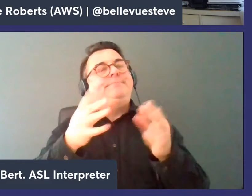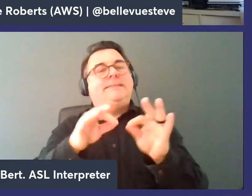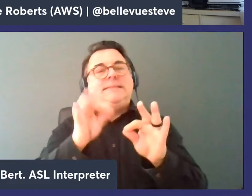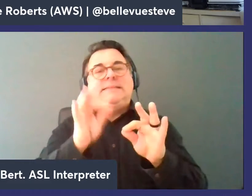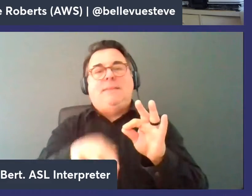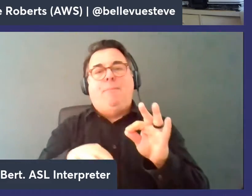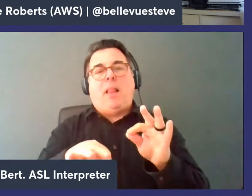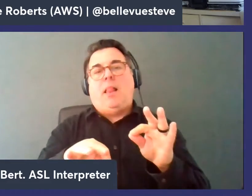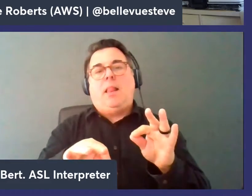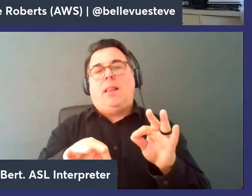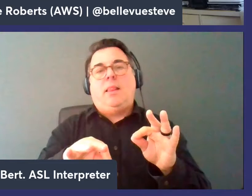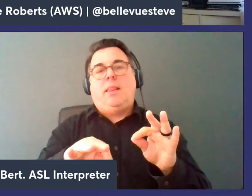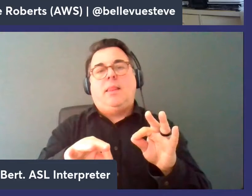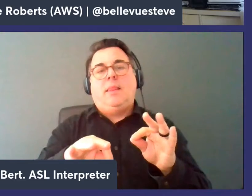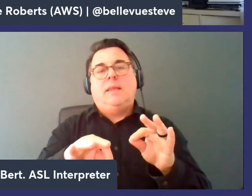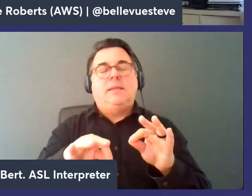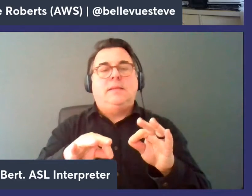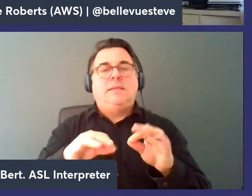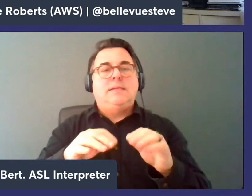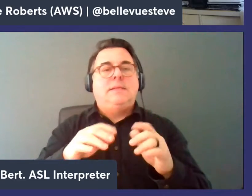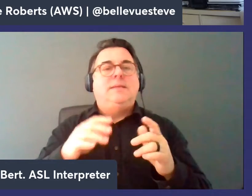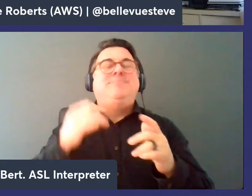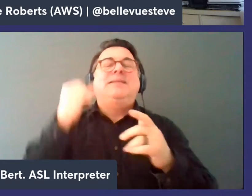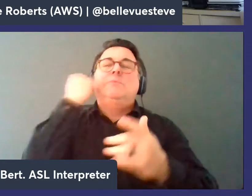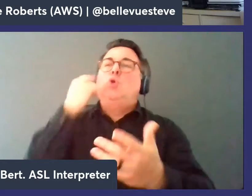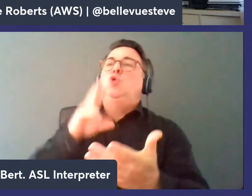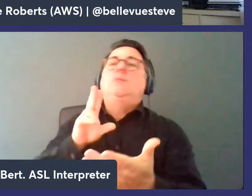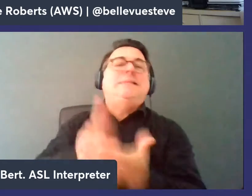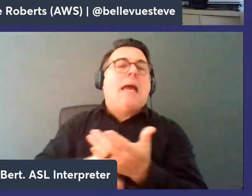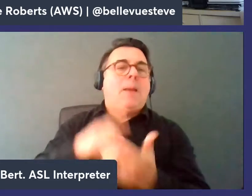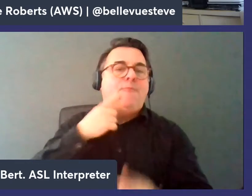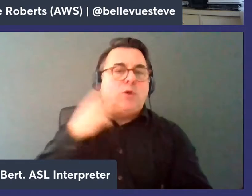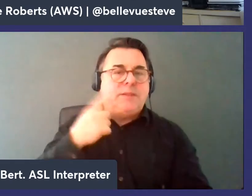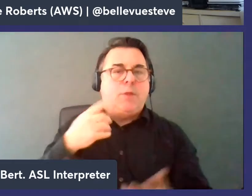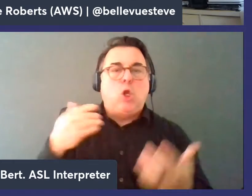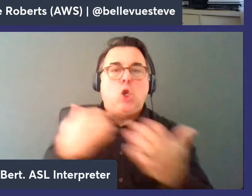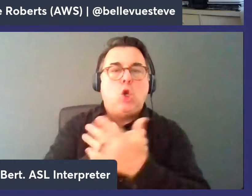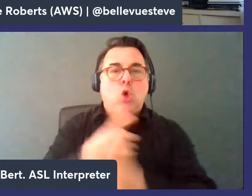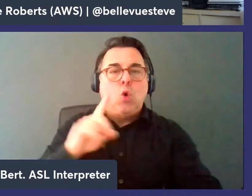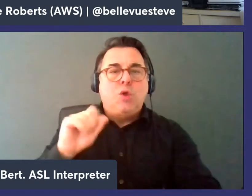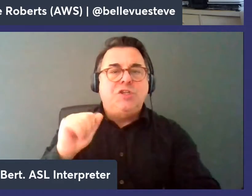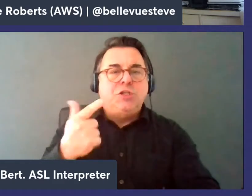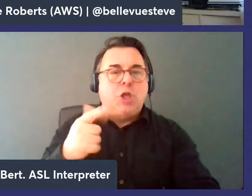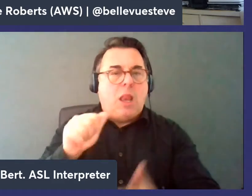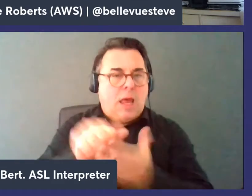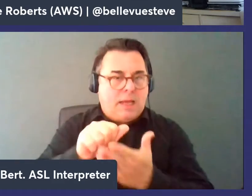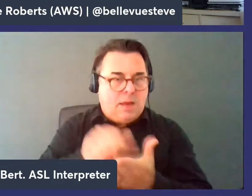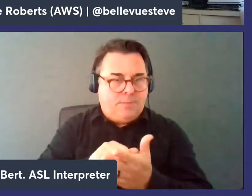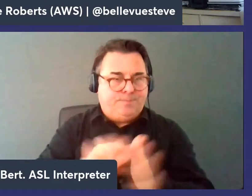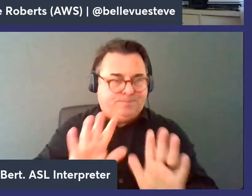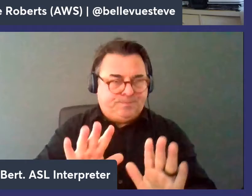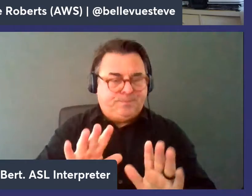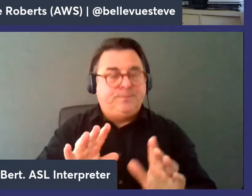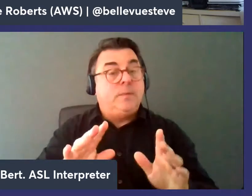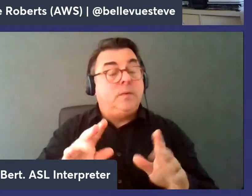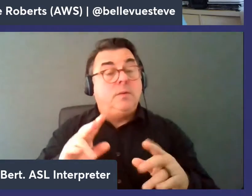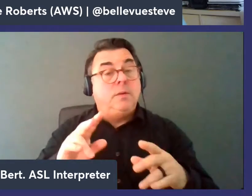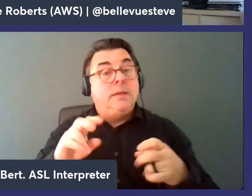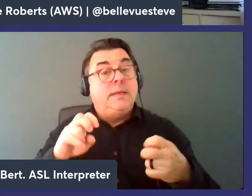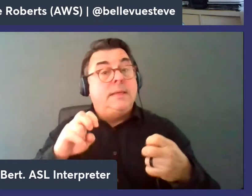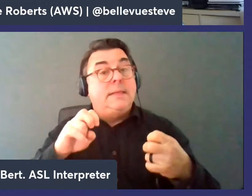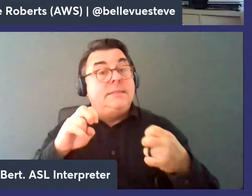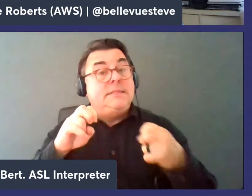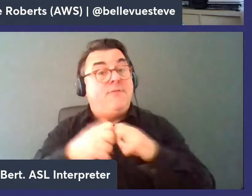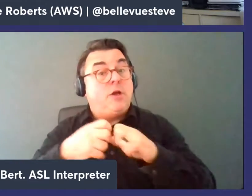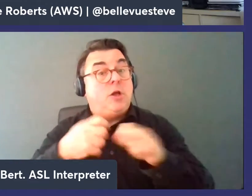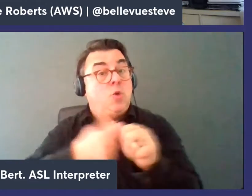friction that people put up when you're, say, signing up for some sort of, digital account. What's harder to get